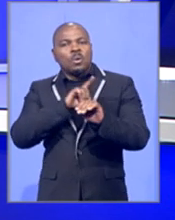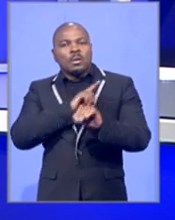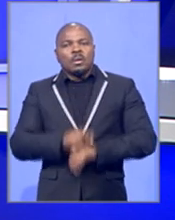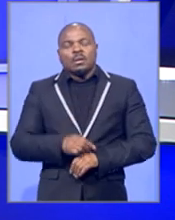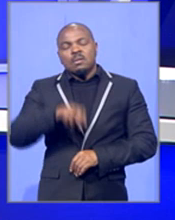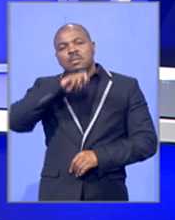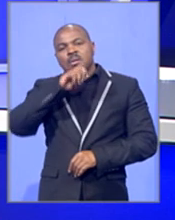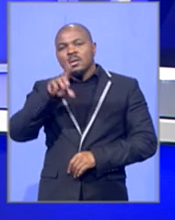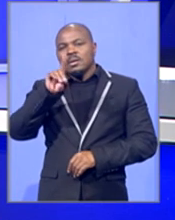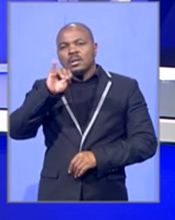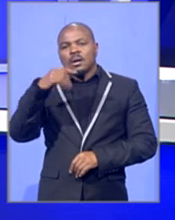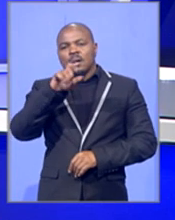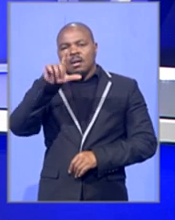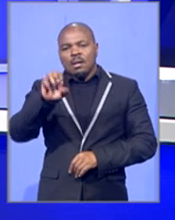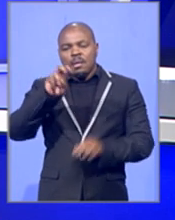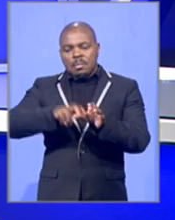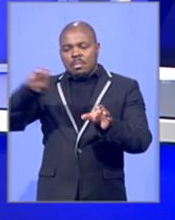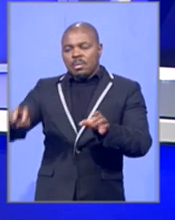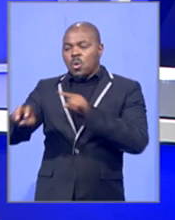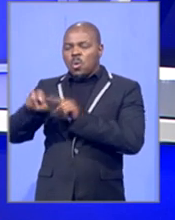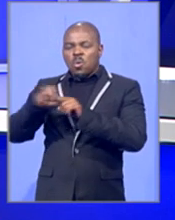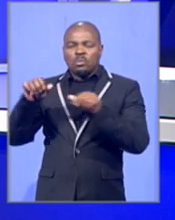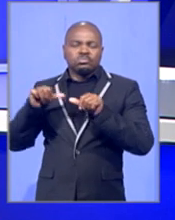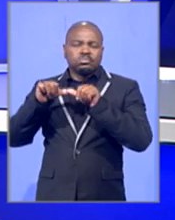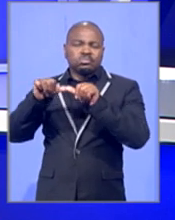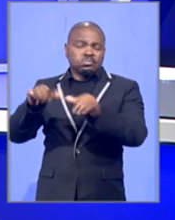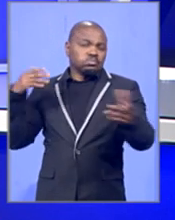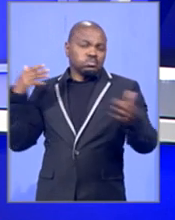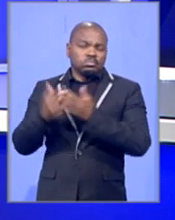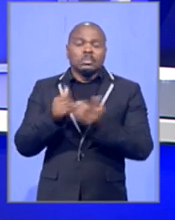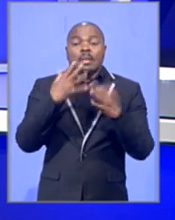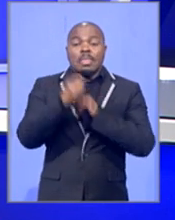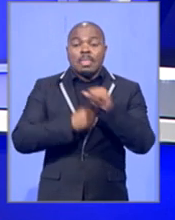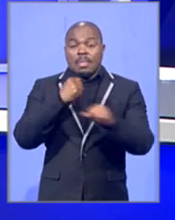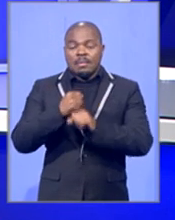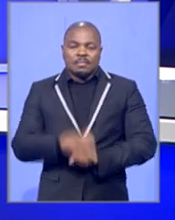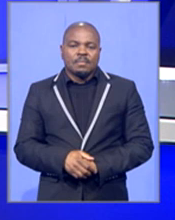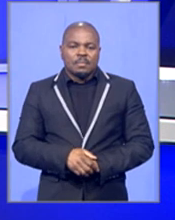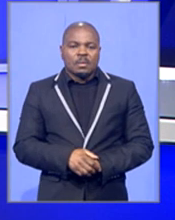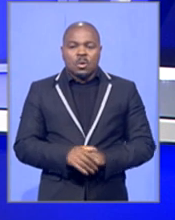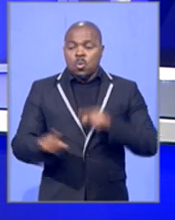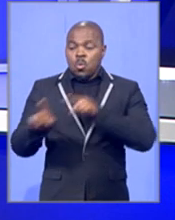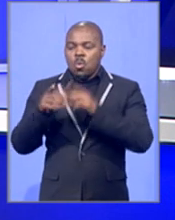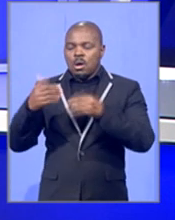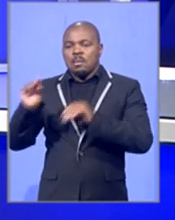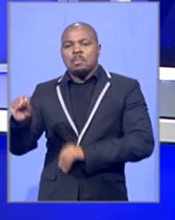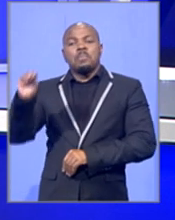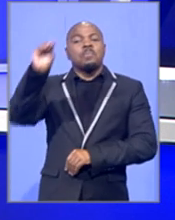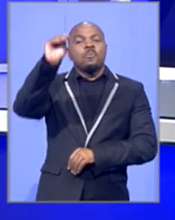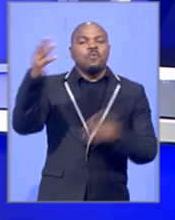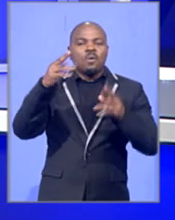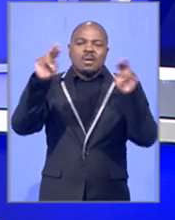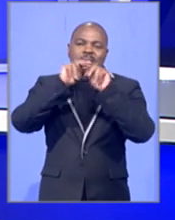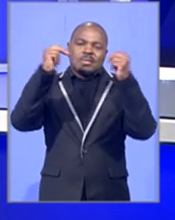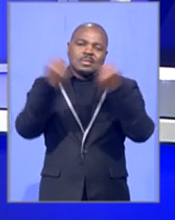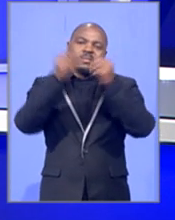malesela dikgale yo a dikilego a tsoka mesitulo seo mengwaga e lesome ya go feta dikgale bjale o ya go ba karolo